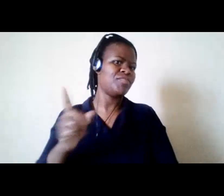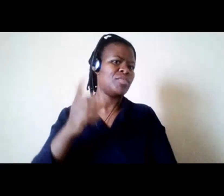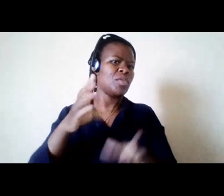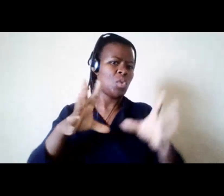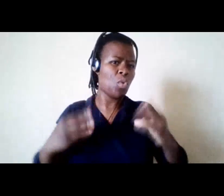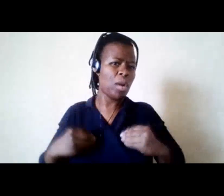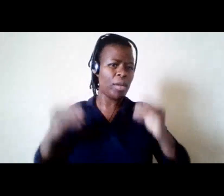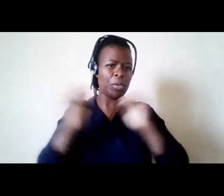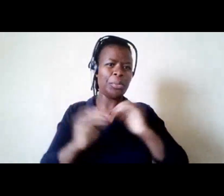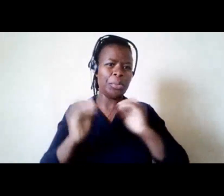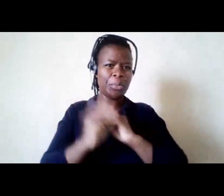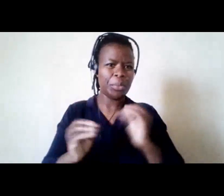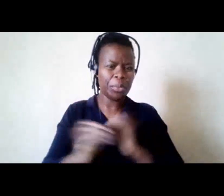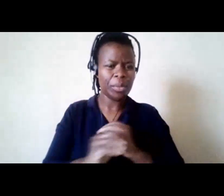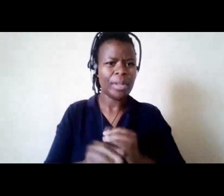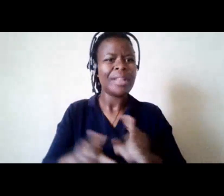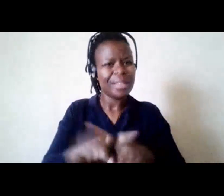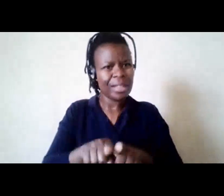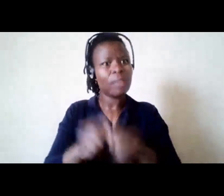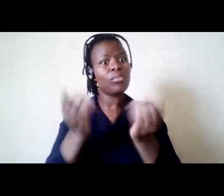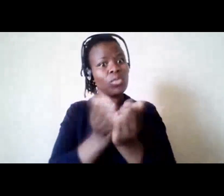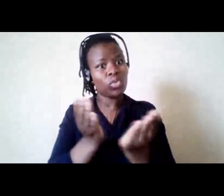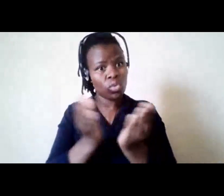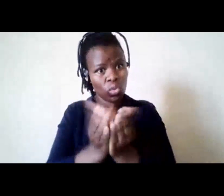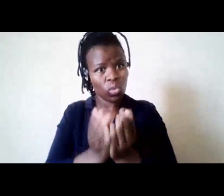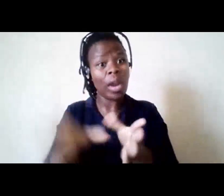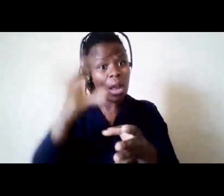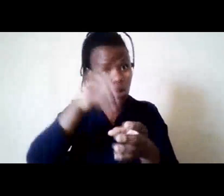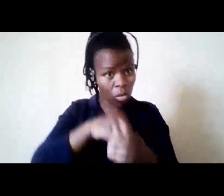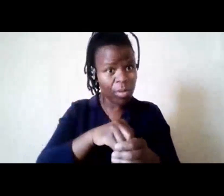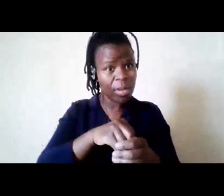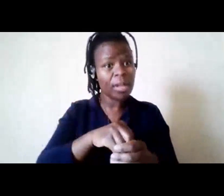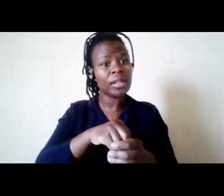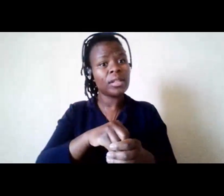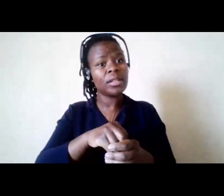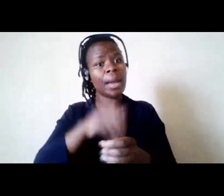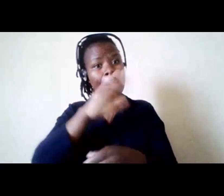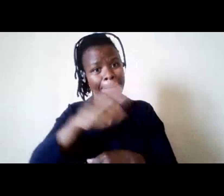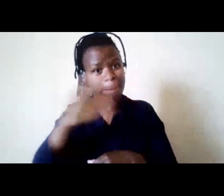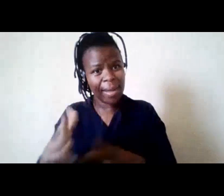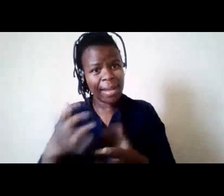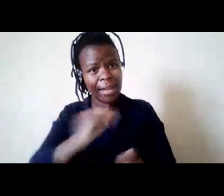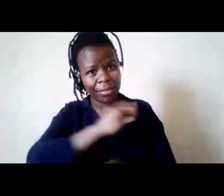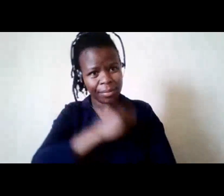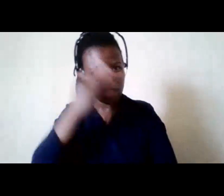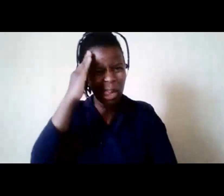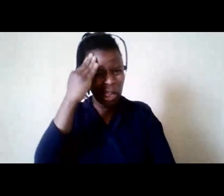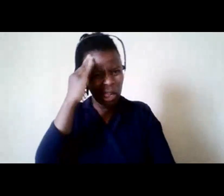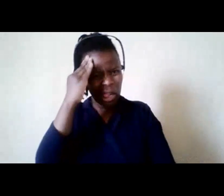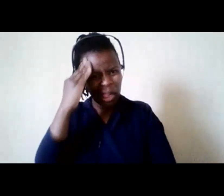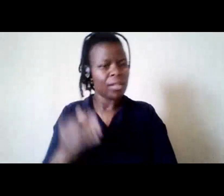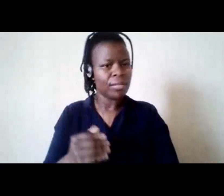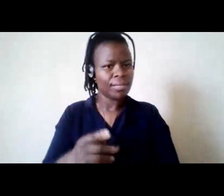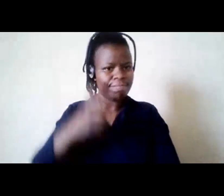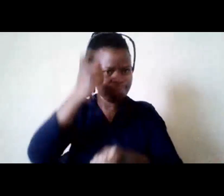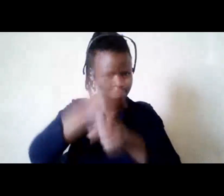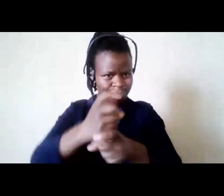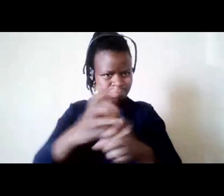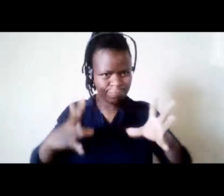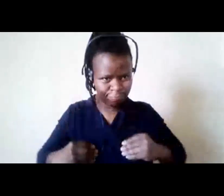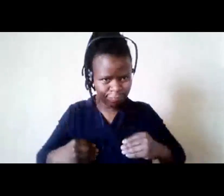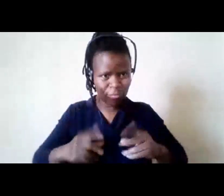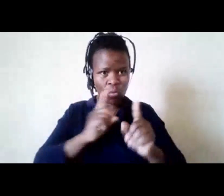Schools that accommodate students with intellectual disabilities, they reject them due to their condition. So now,